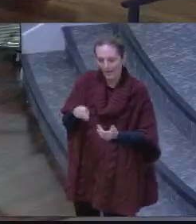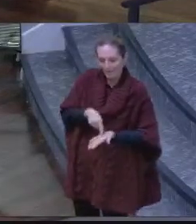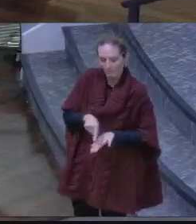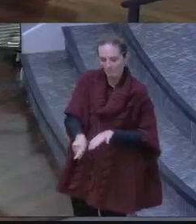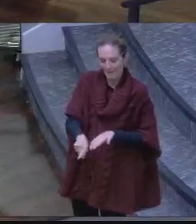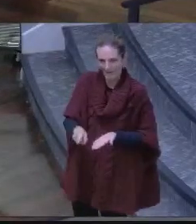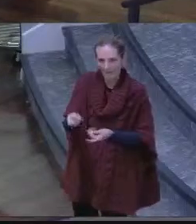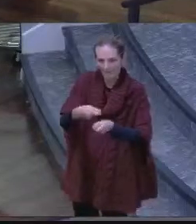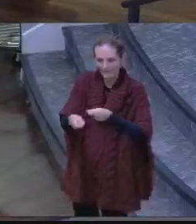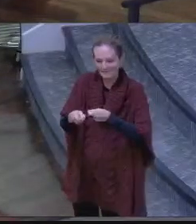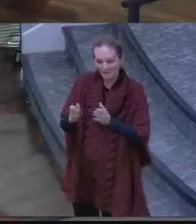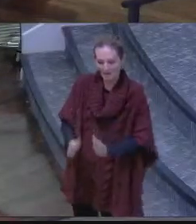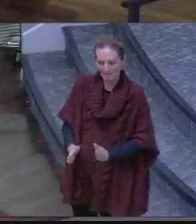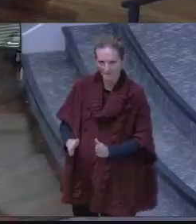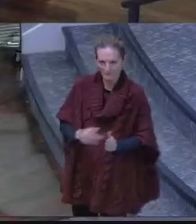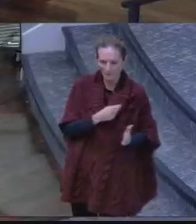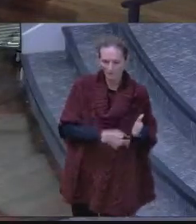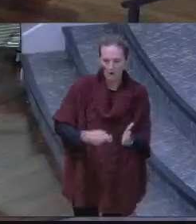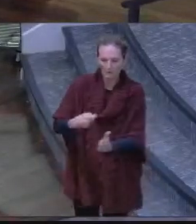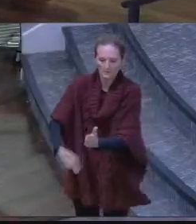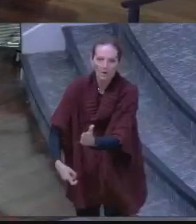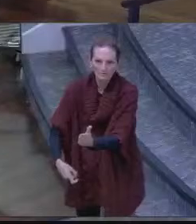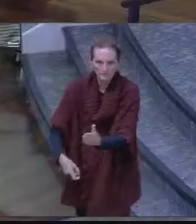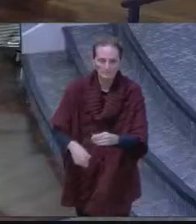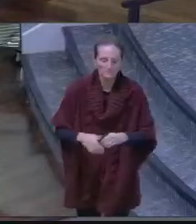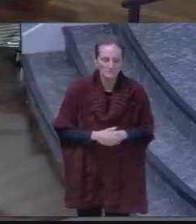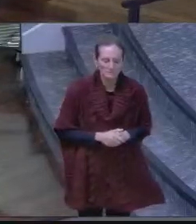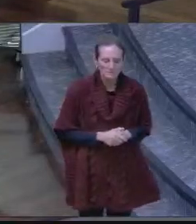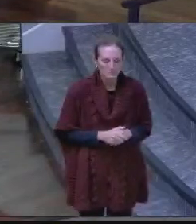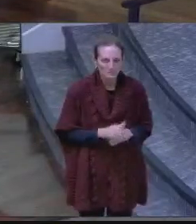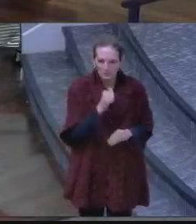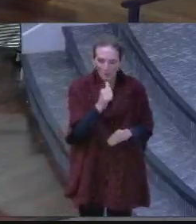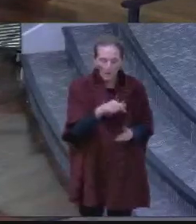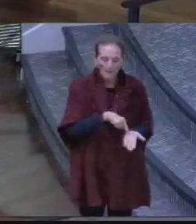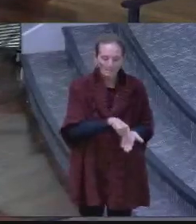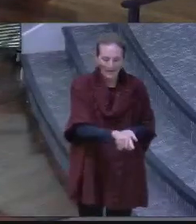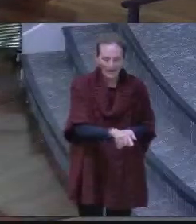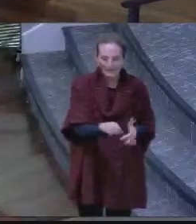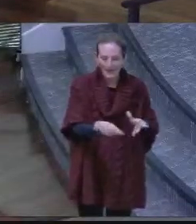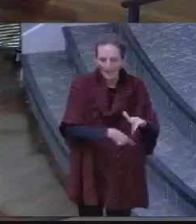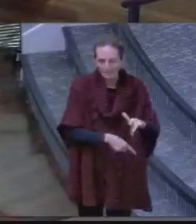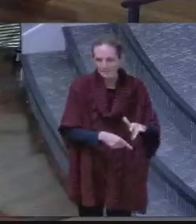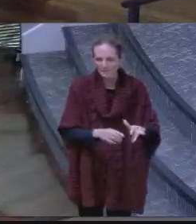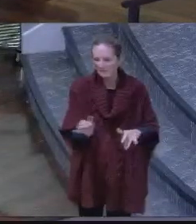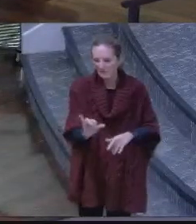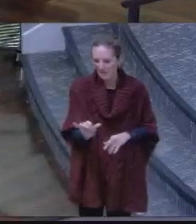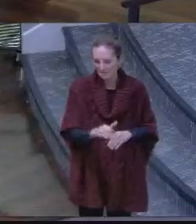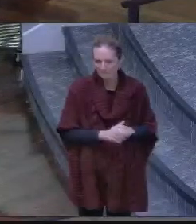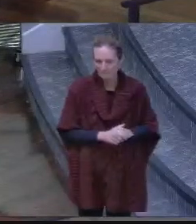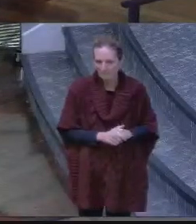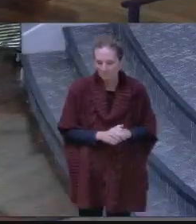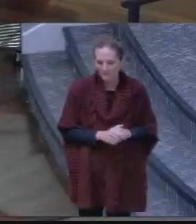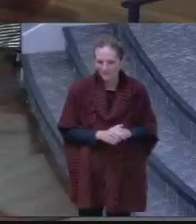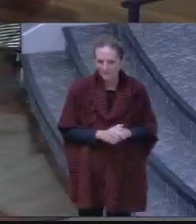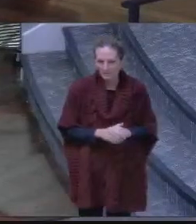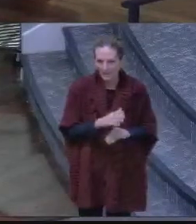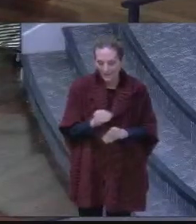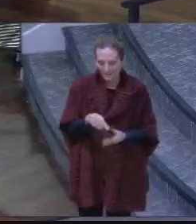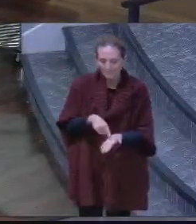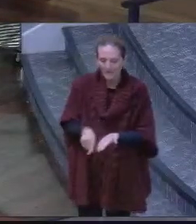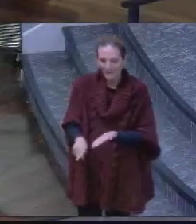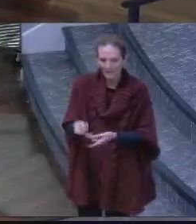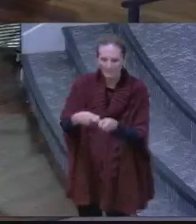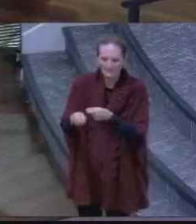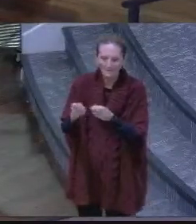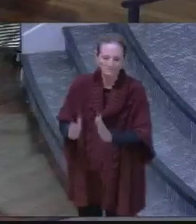that, as well as the unpaid absences and the daily rate that goes along with the individual of that